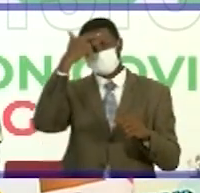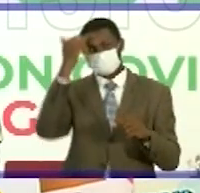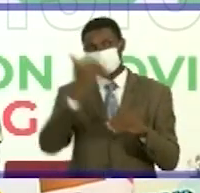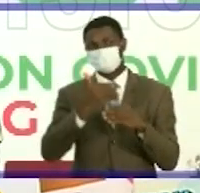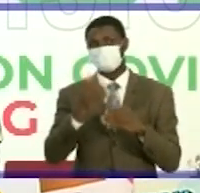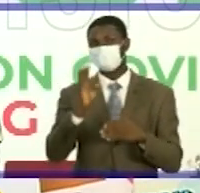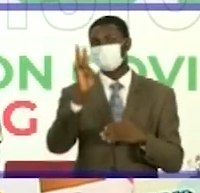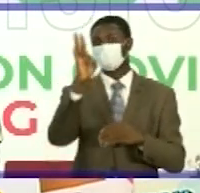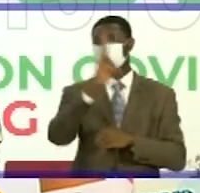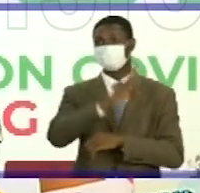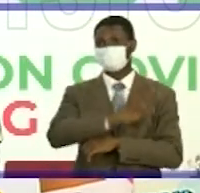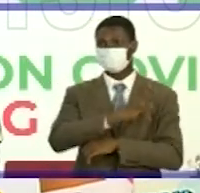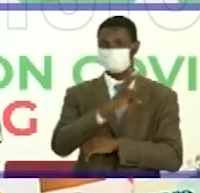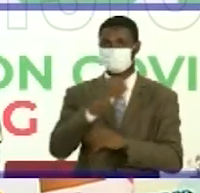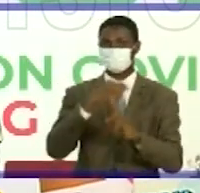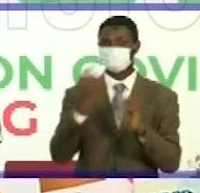they will come to take another test,